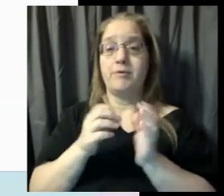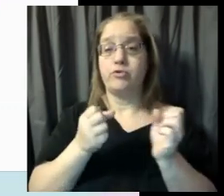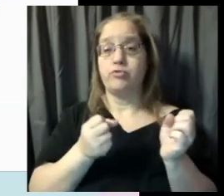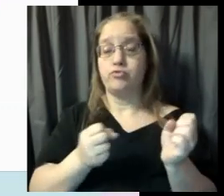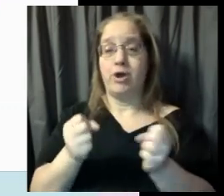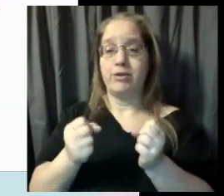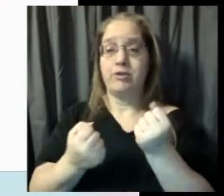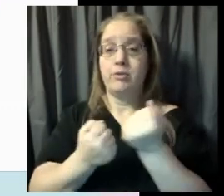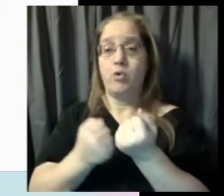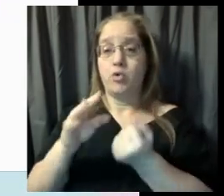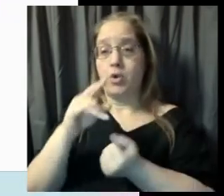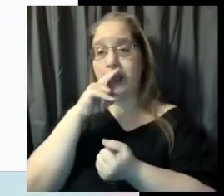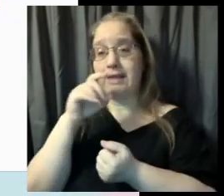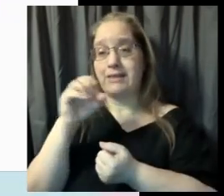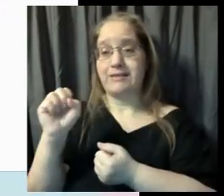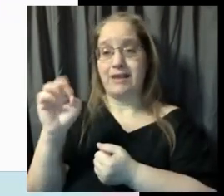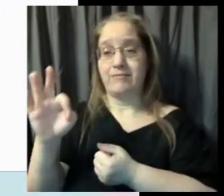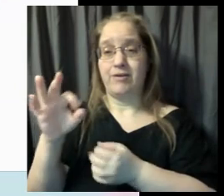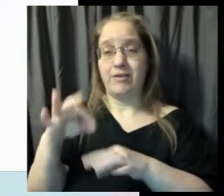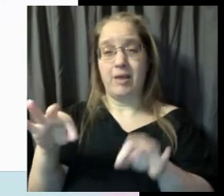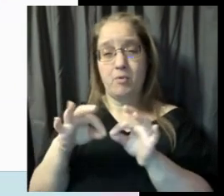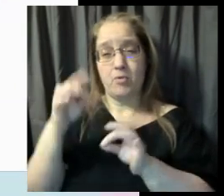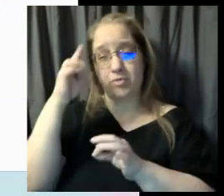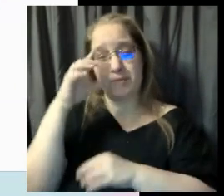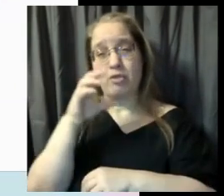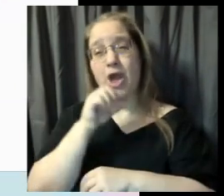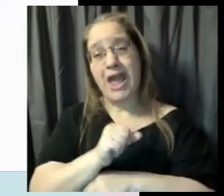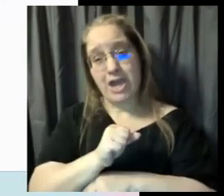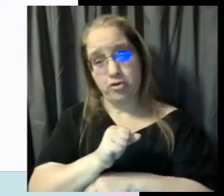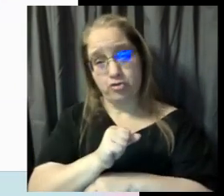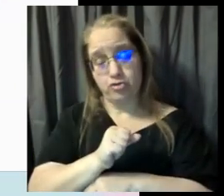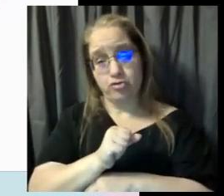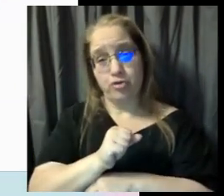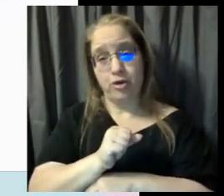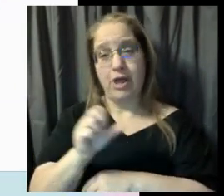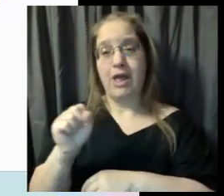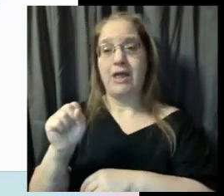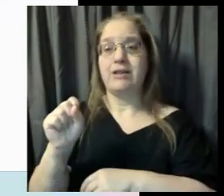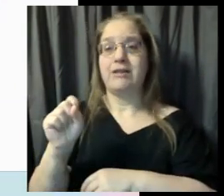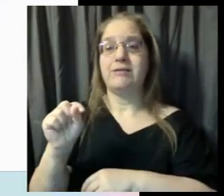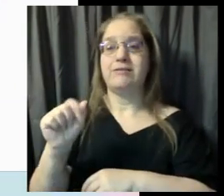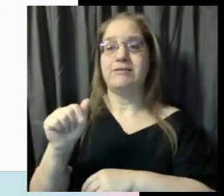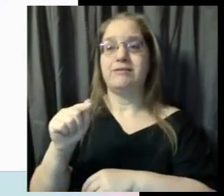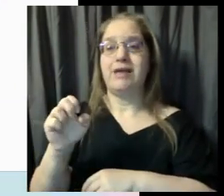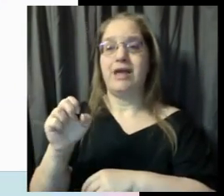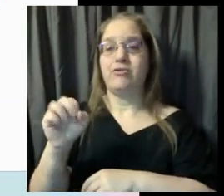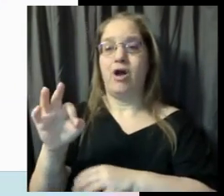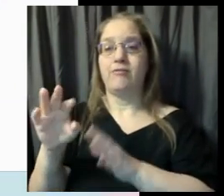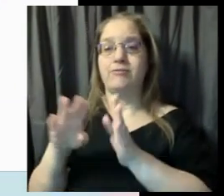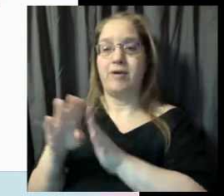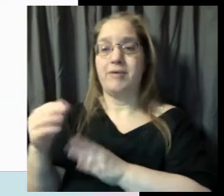executive function, it's important to consider their age and stage of development. Younger